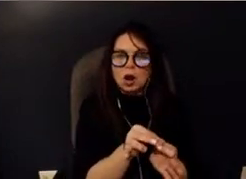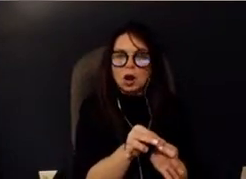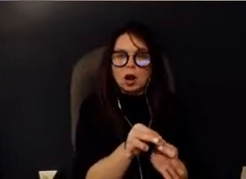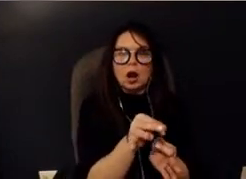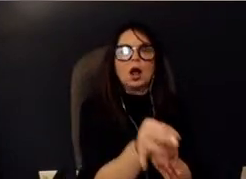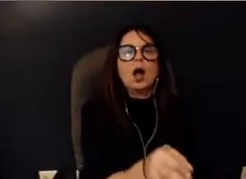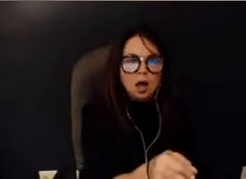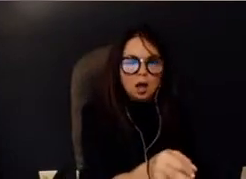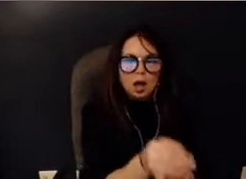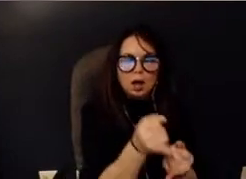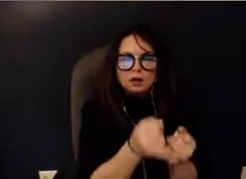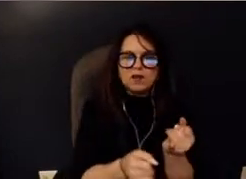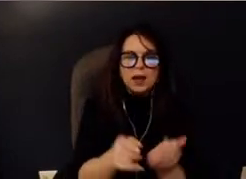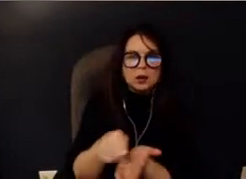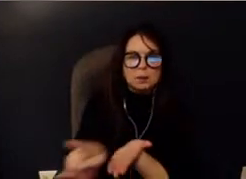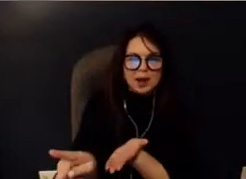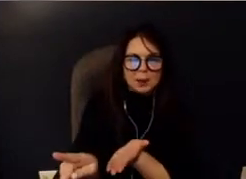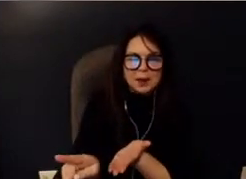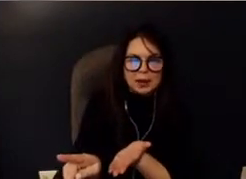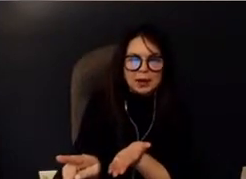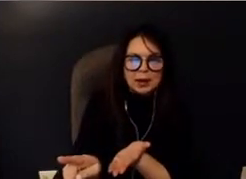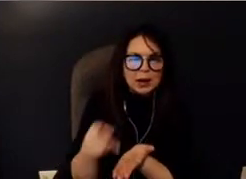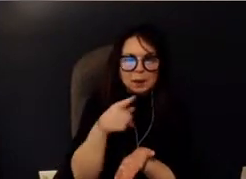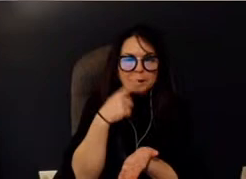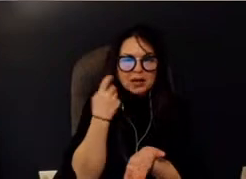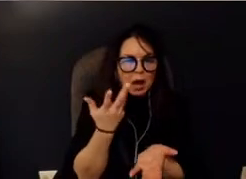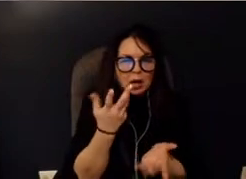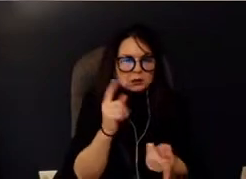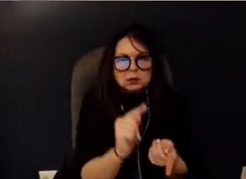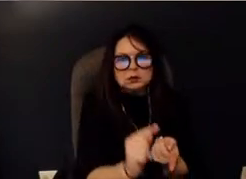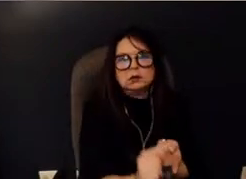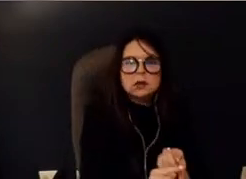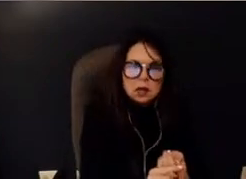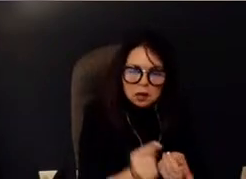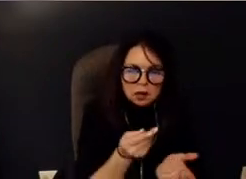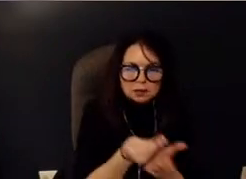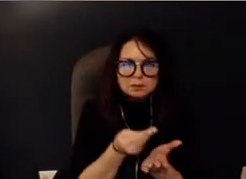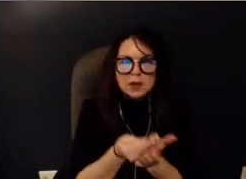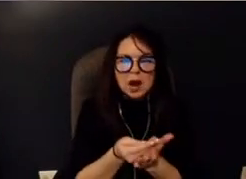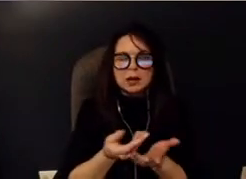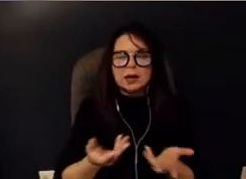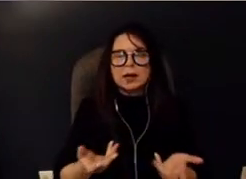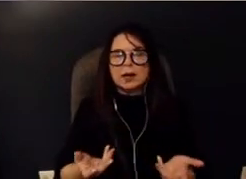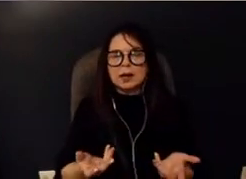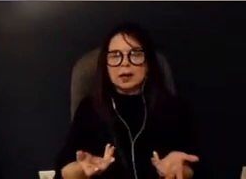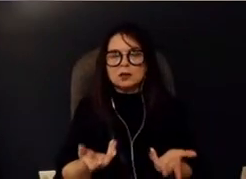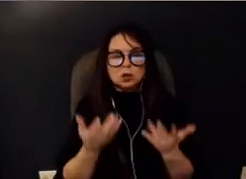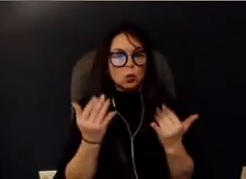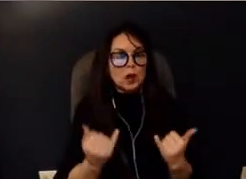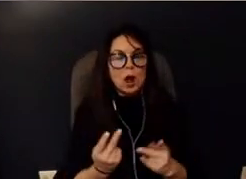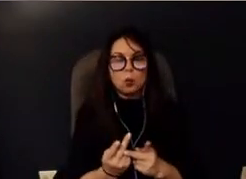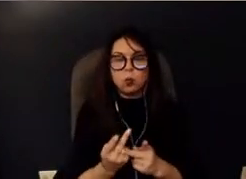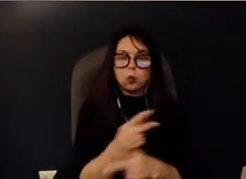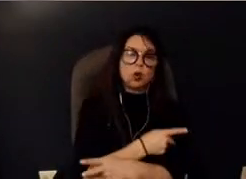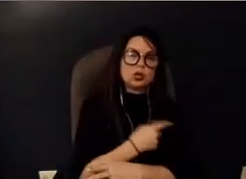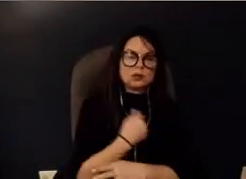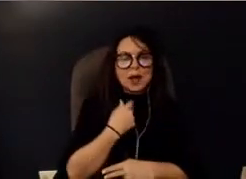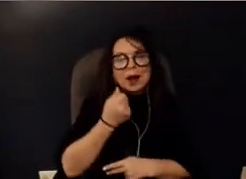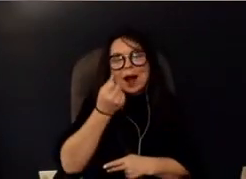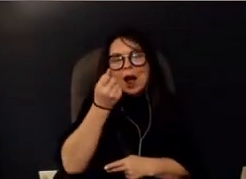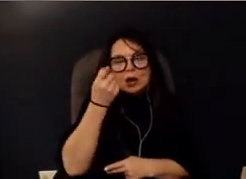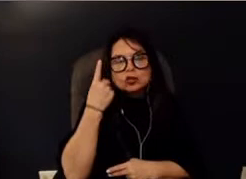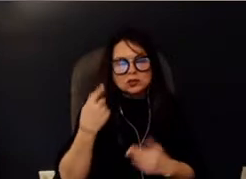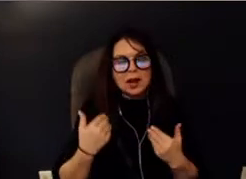so I think to further erode the resource, I understand there's a large balance there now, but the large balance has been